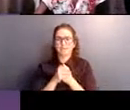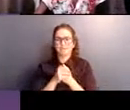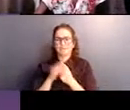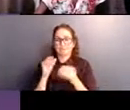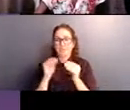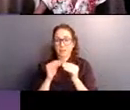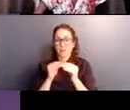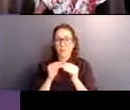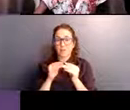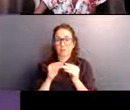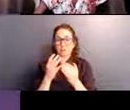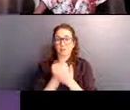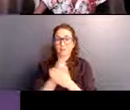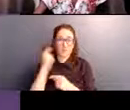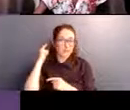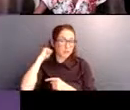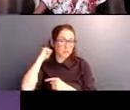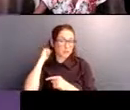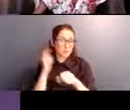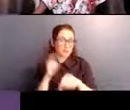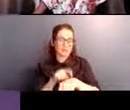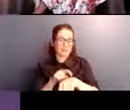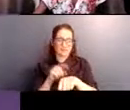of the brainstem, as Meredith referred.